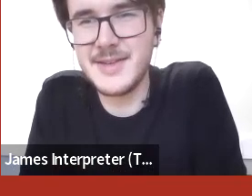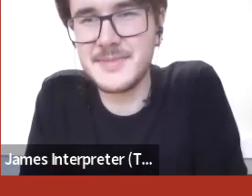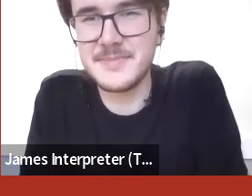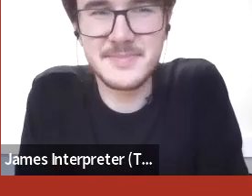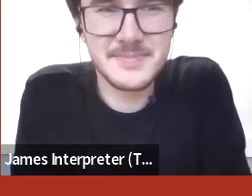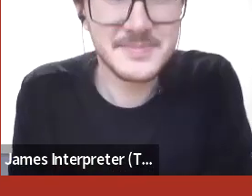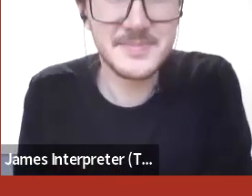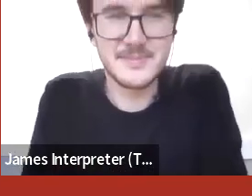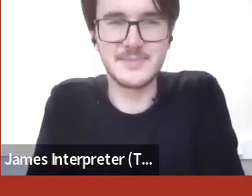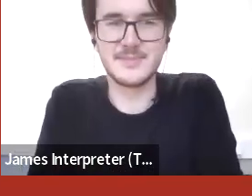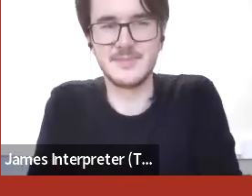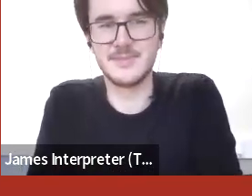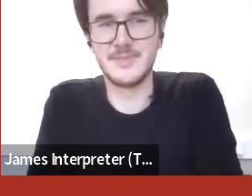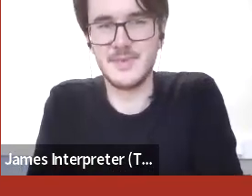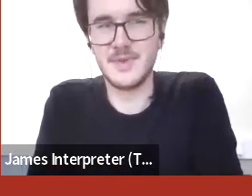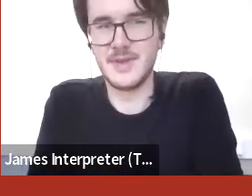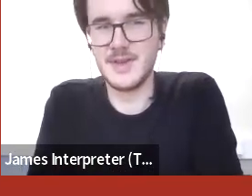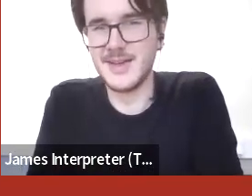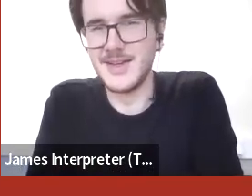Next slide.